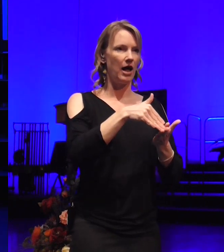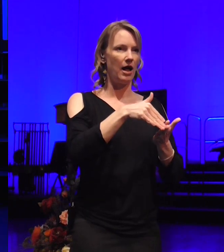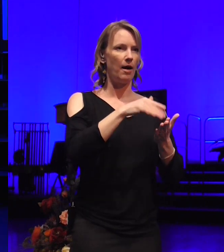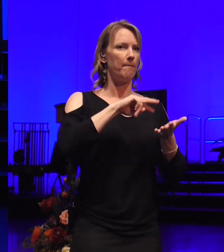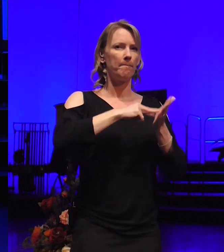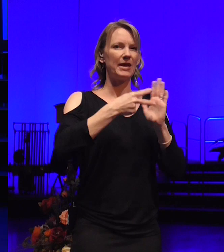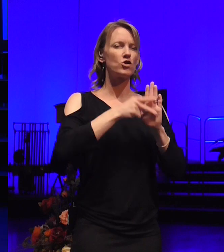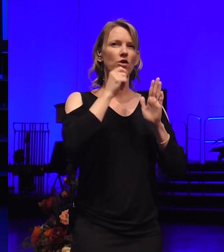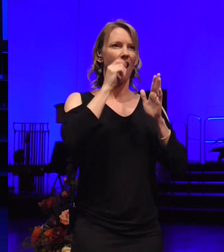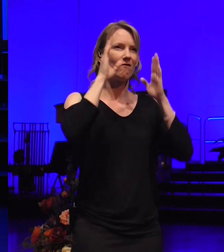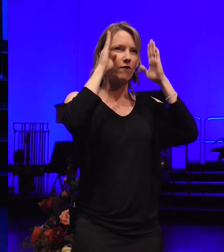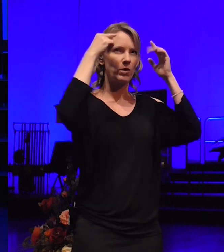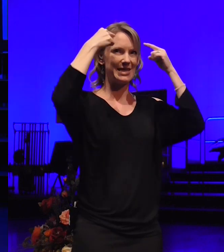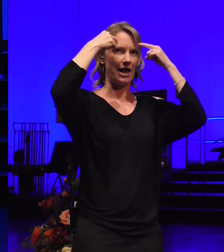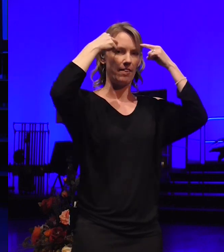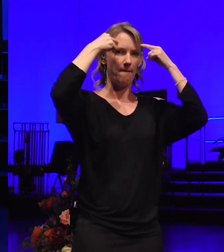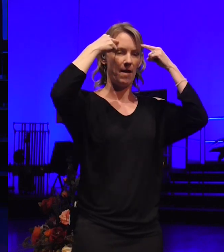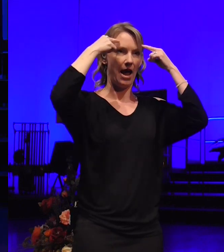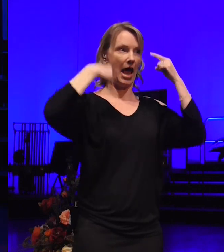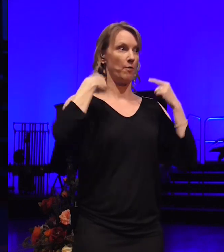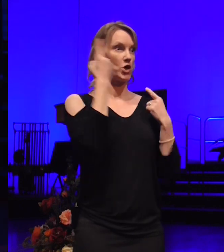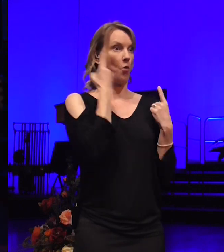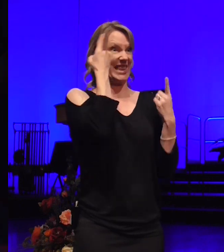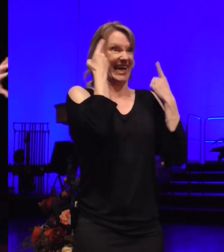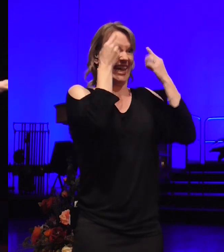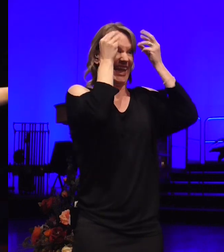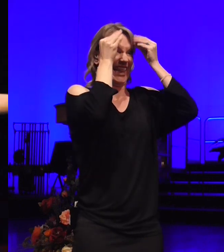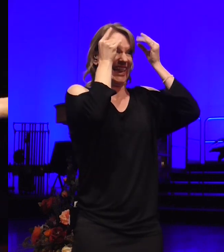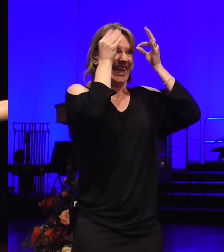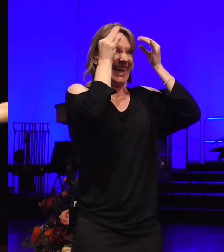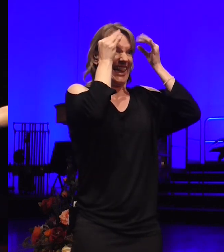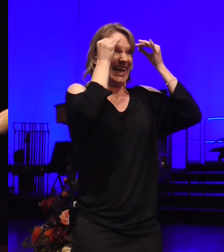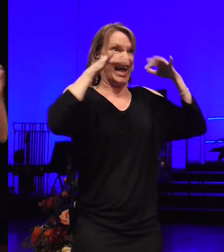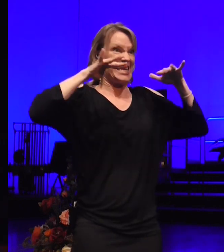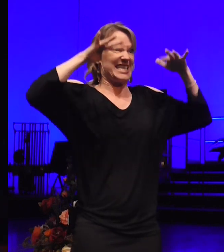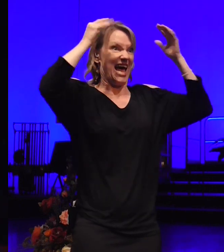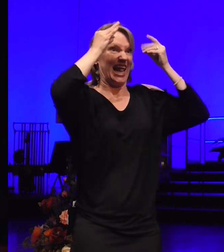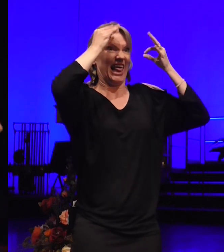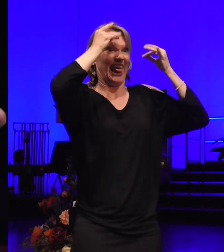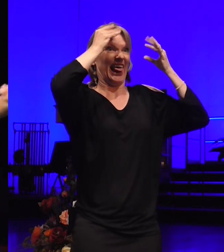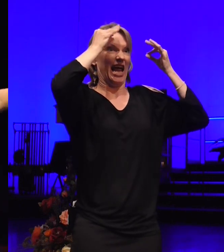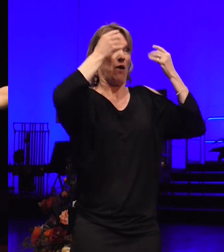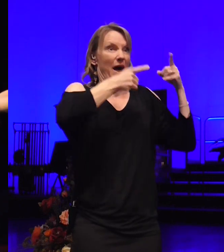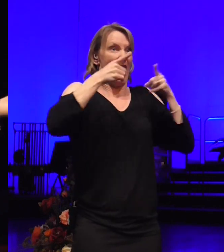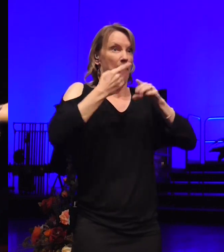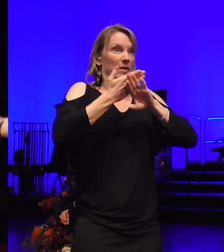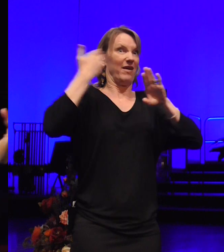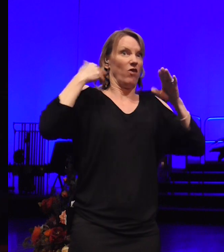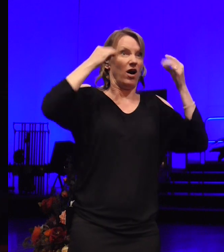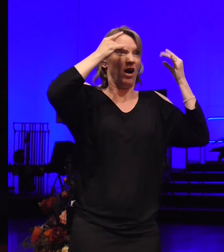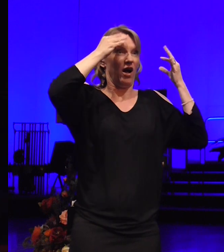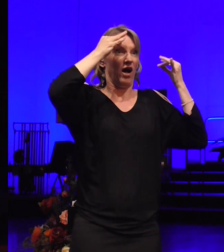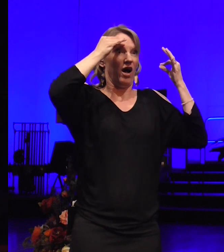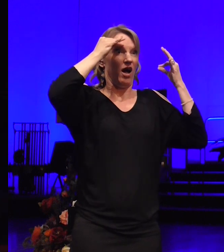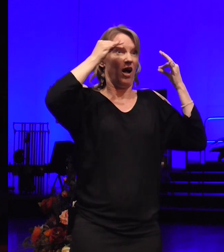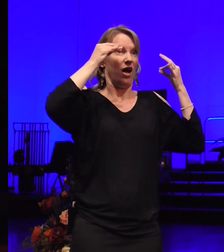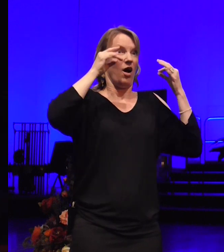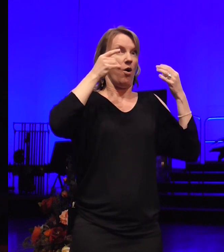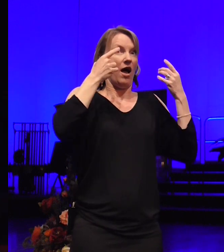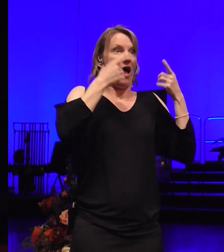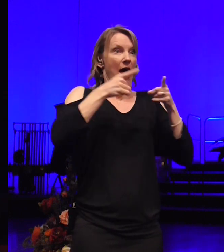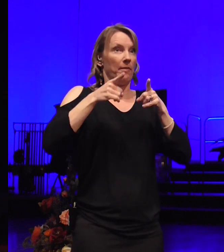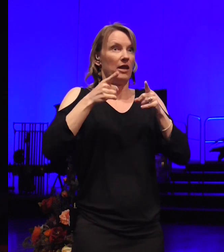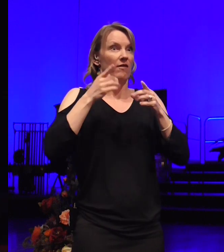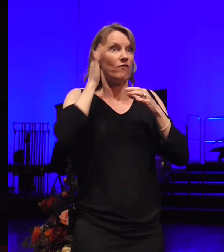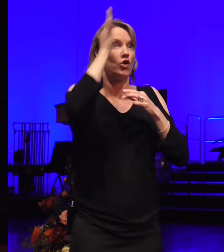of the mind. Out of the mind where I was always thinking in anxiety. I was thinking of what had happened in the past, and I was